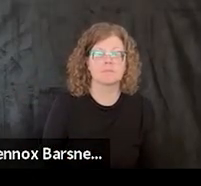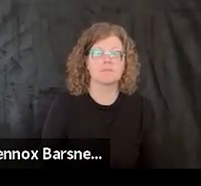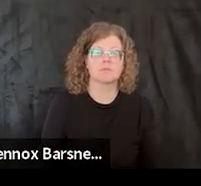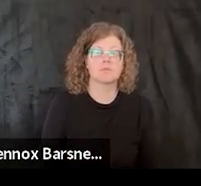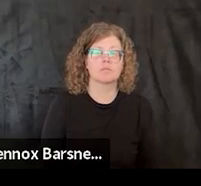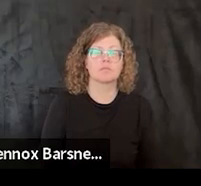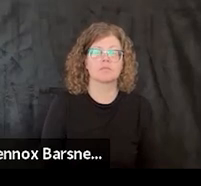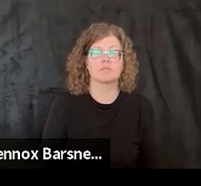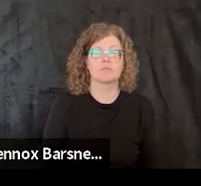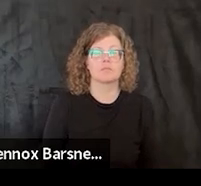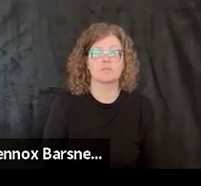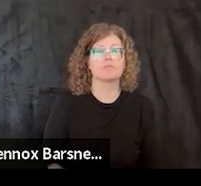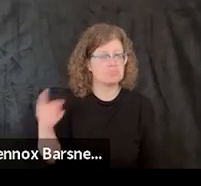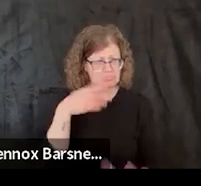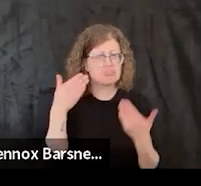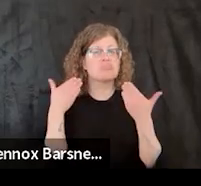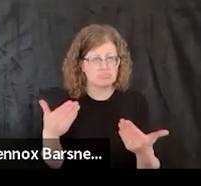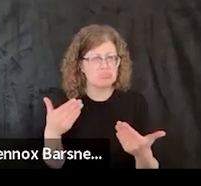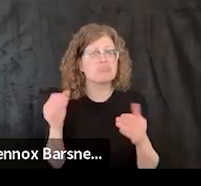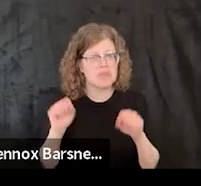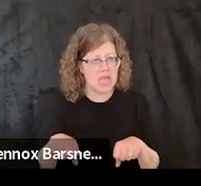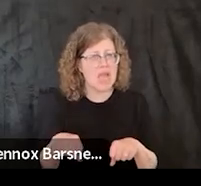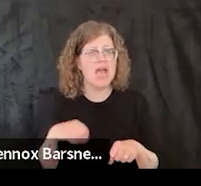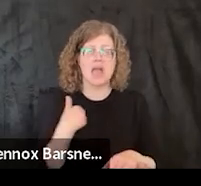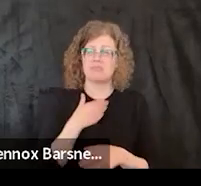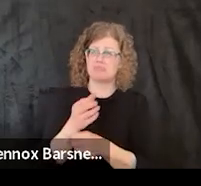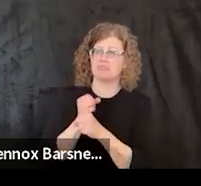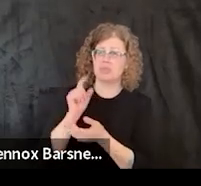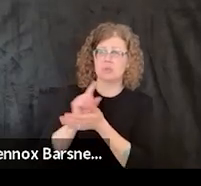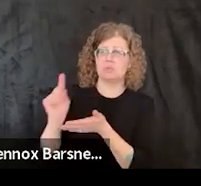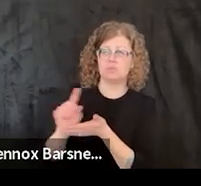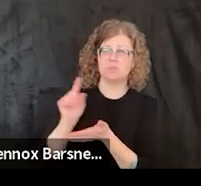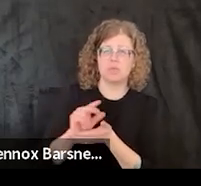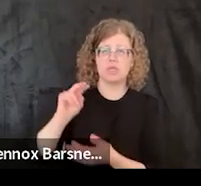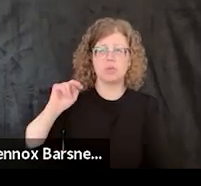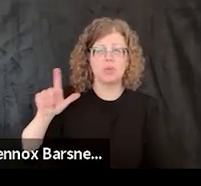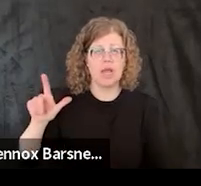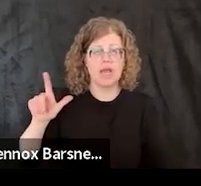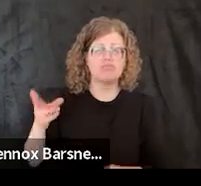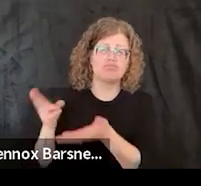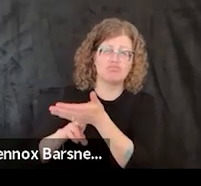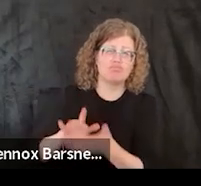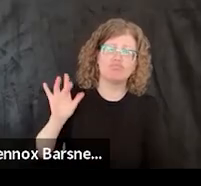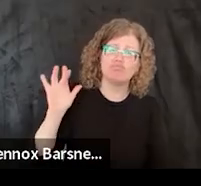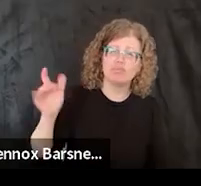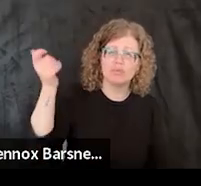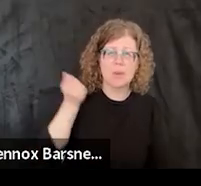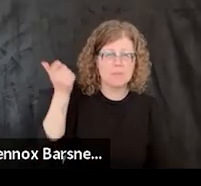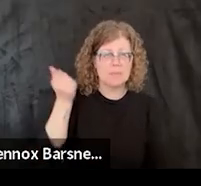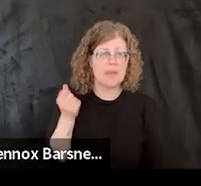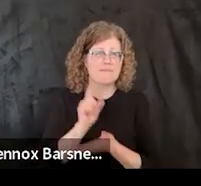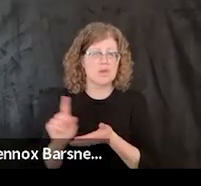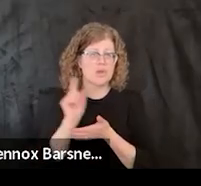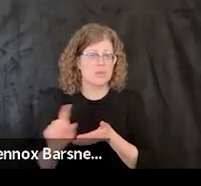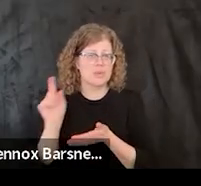You can sign up for our weekly newsletter to get the most up-to-date news and information from Calgary Arts Development.